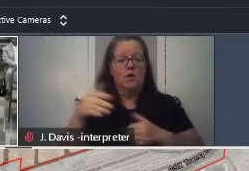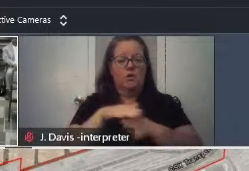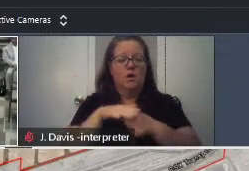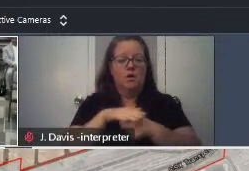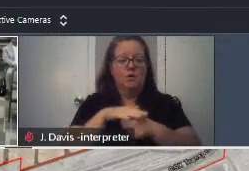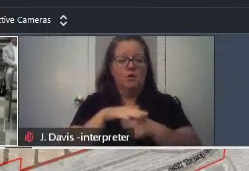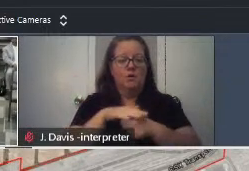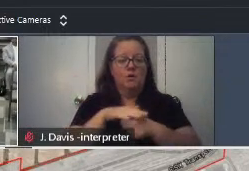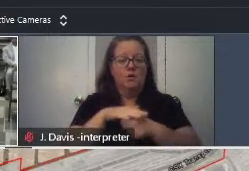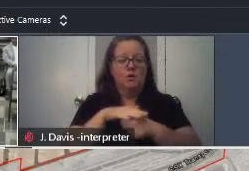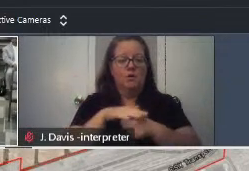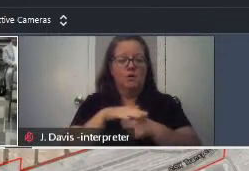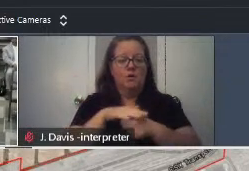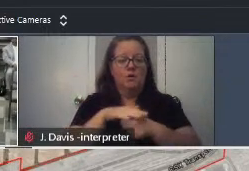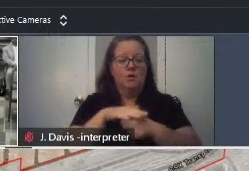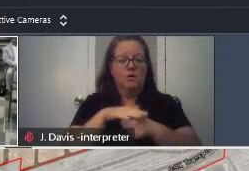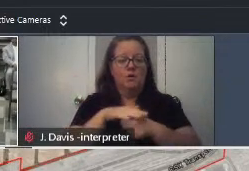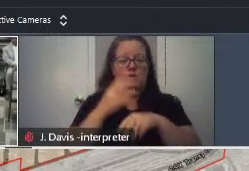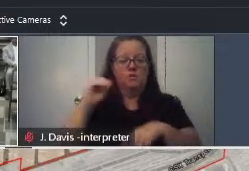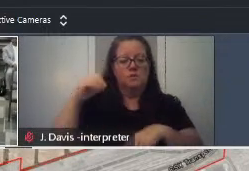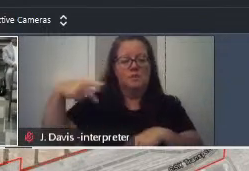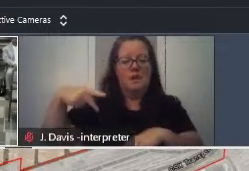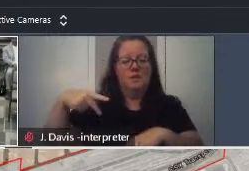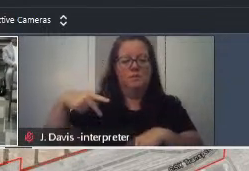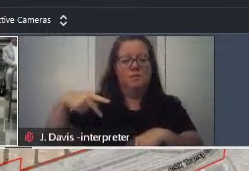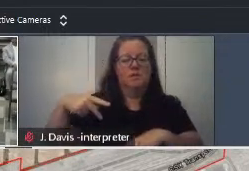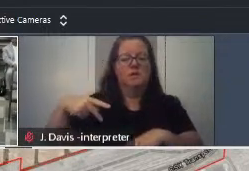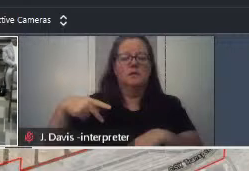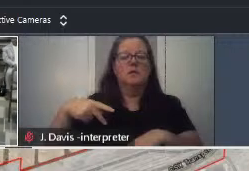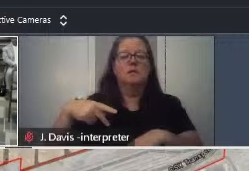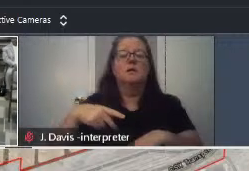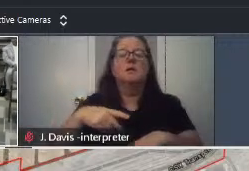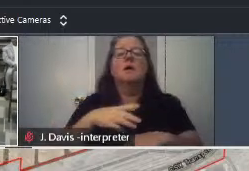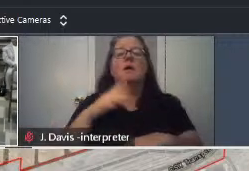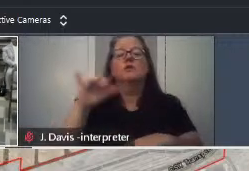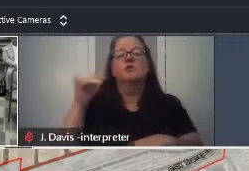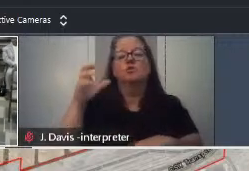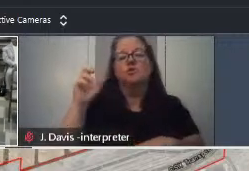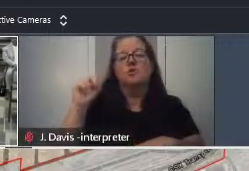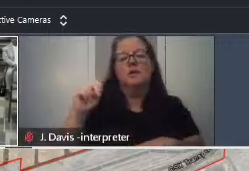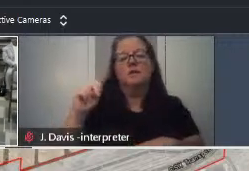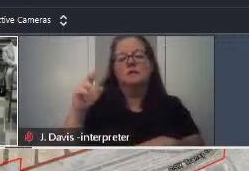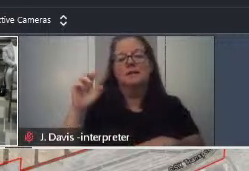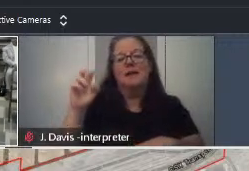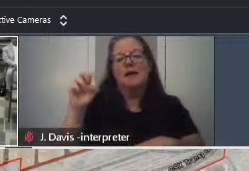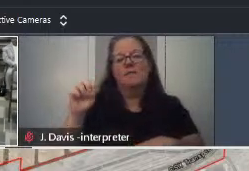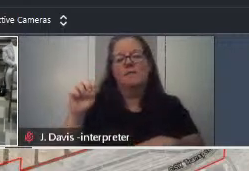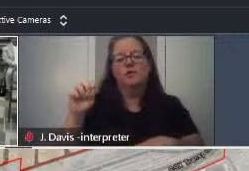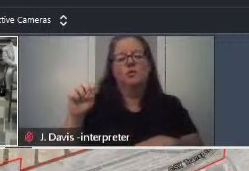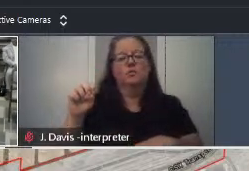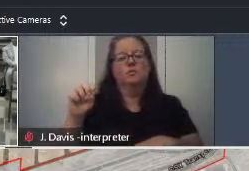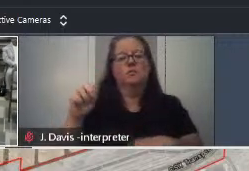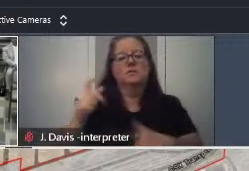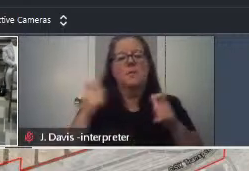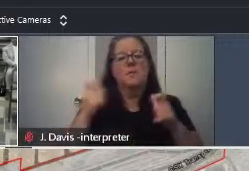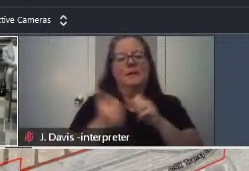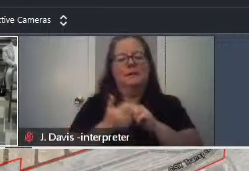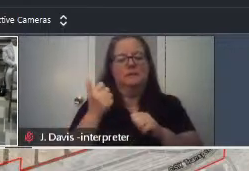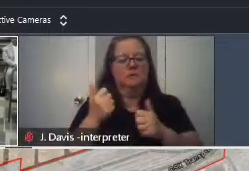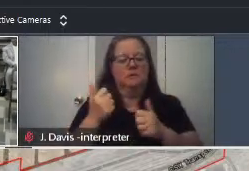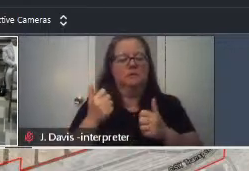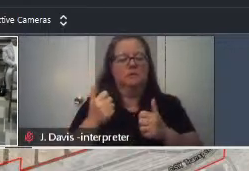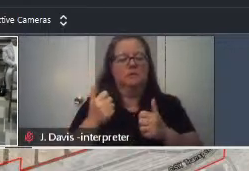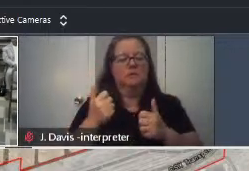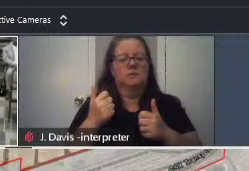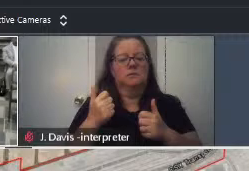future land use map as low intensity commercial and services, Jackson Avenue being the most prominent. This is an area